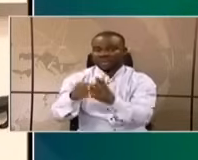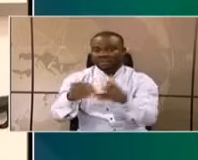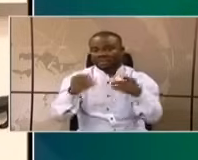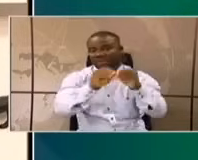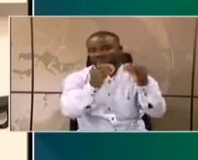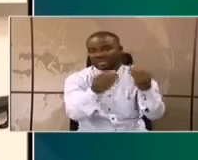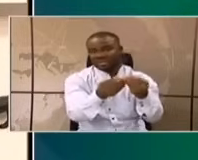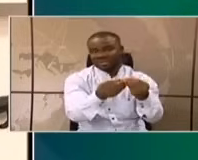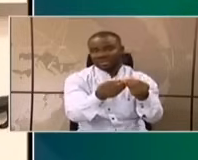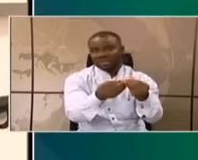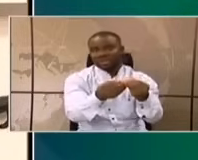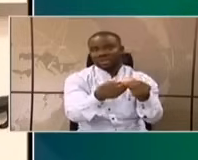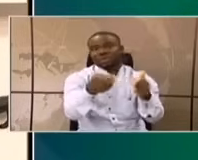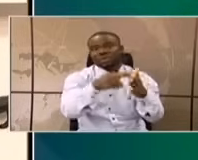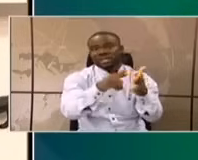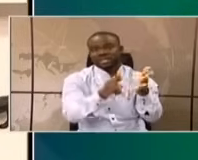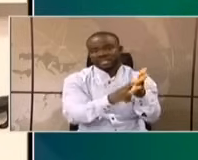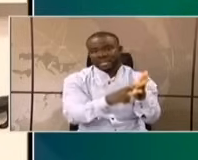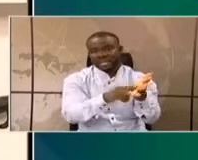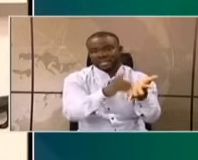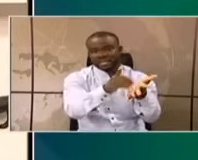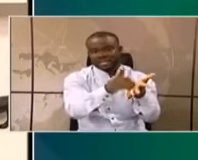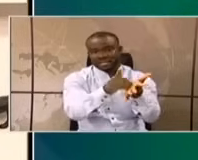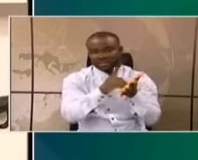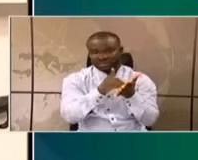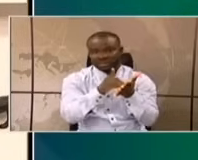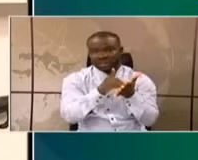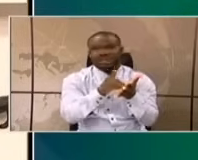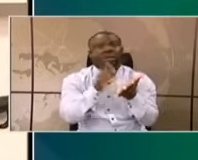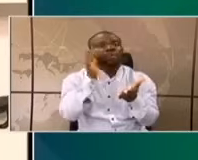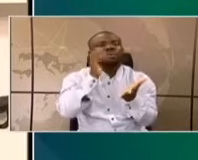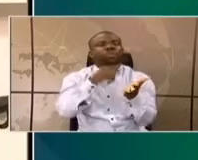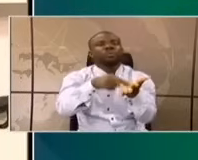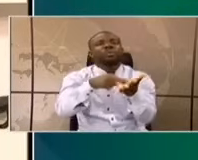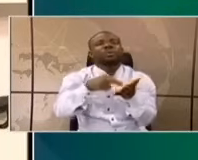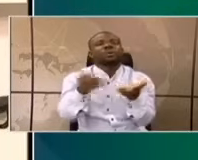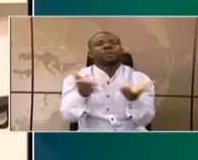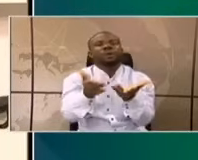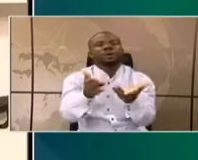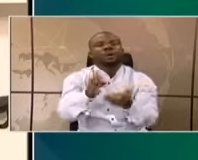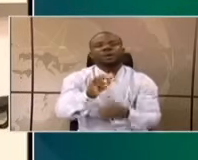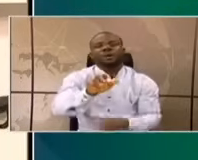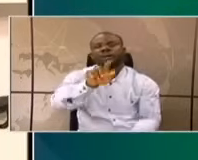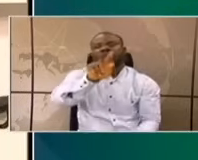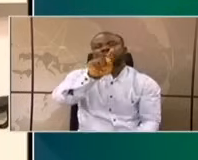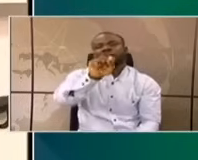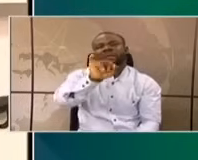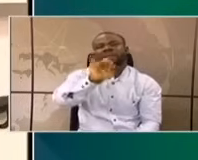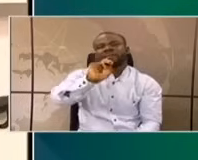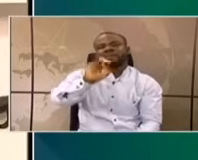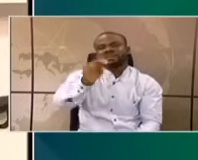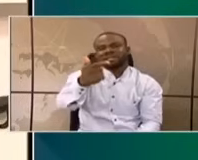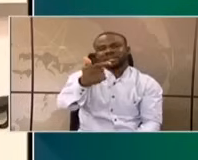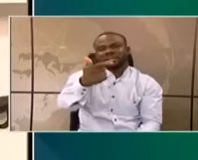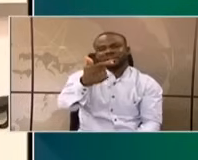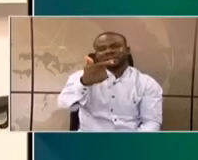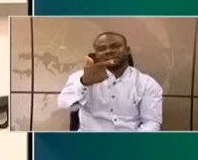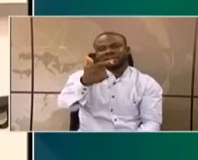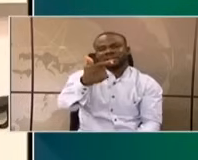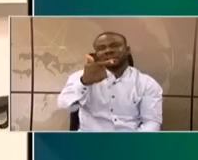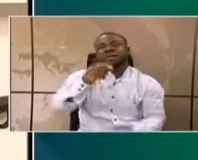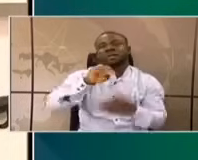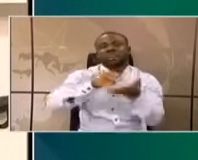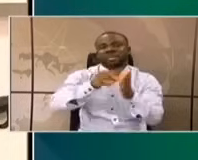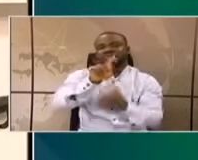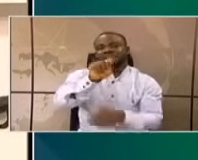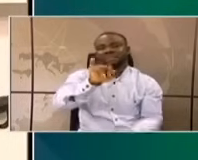are ye demand a 10 number and I'm a boy. Ojai. 10 no and why Ojai. Tax identification number.